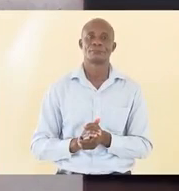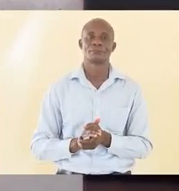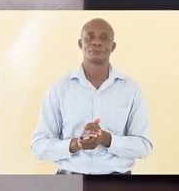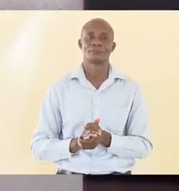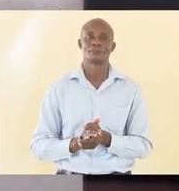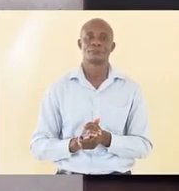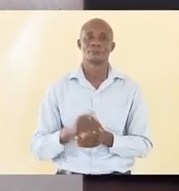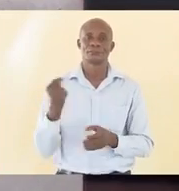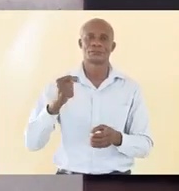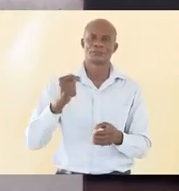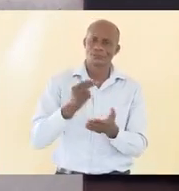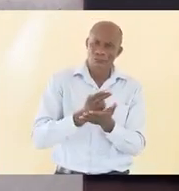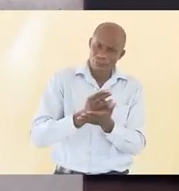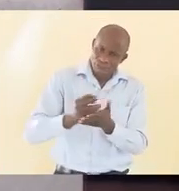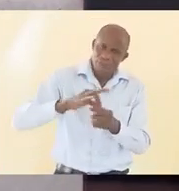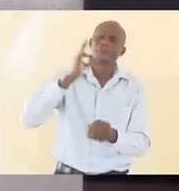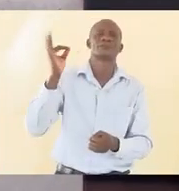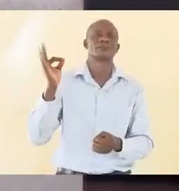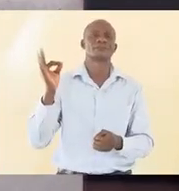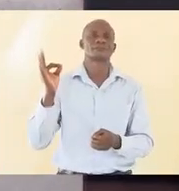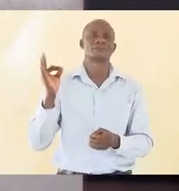What about the Spirit, the Holy Spirit?